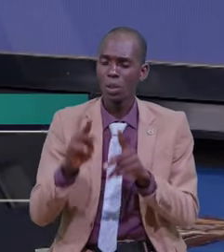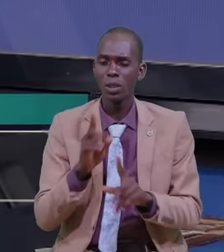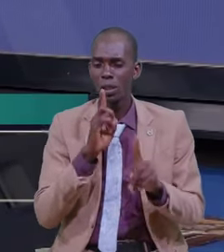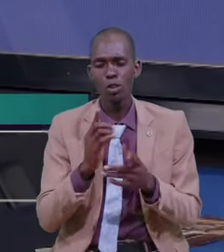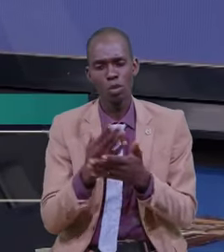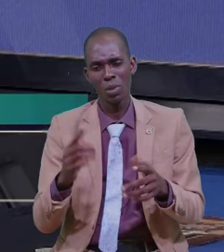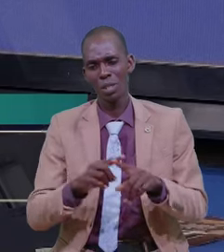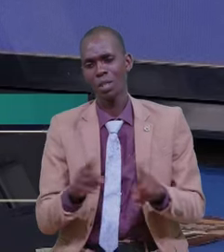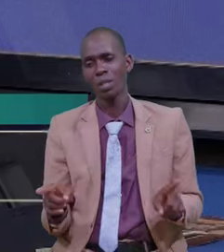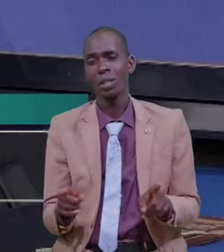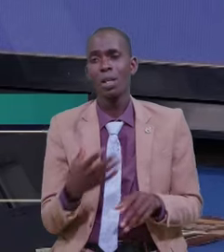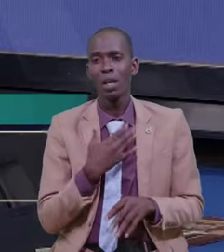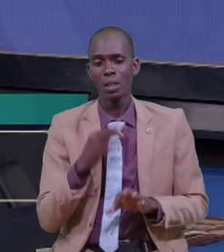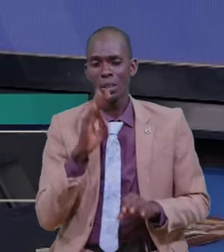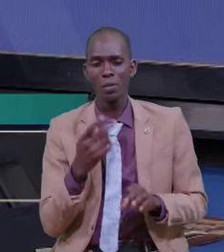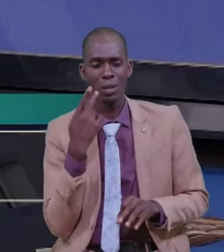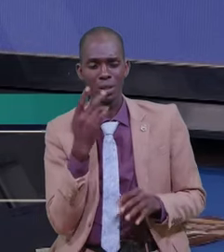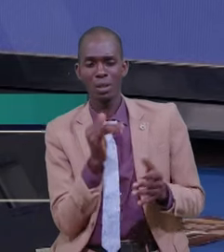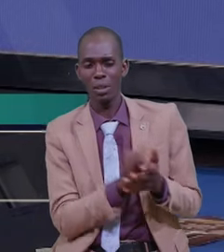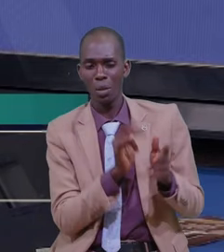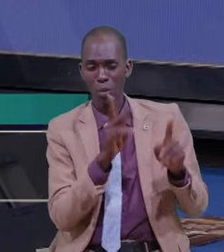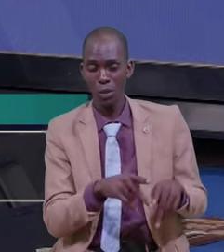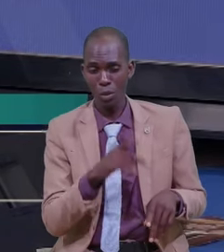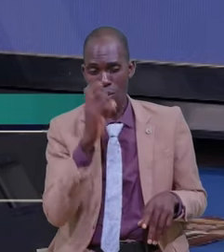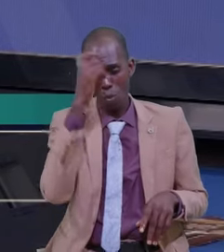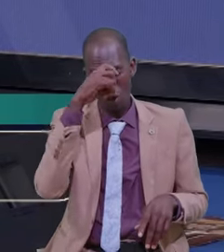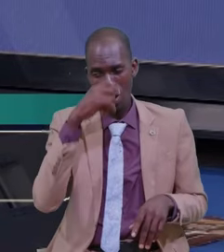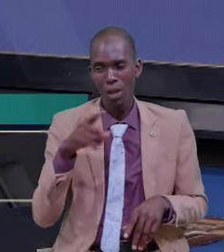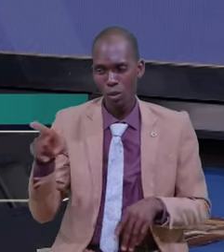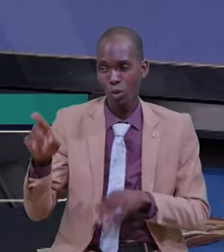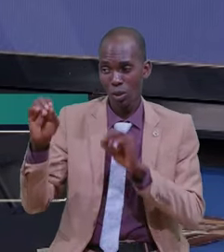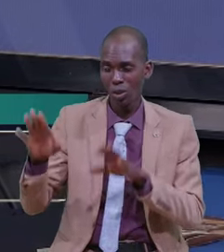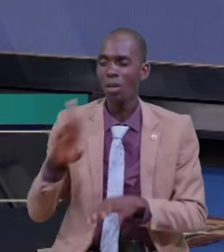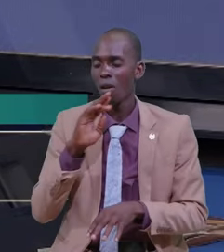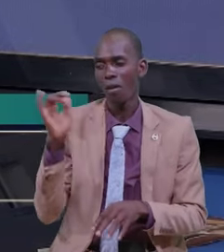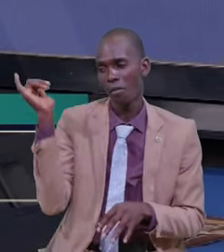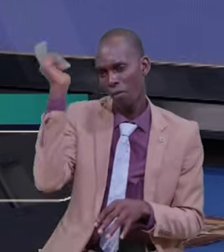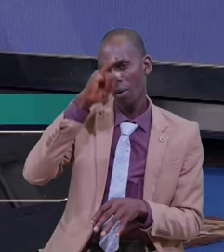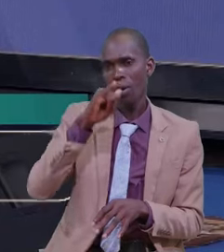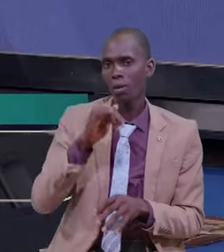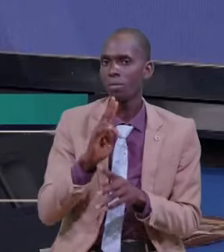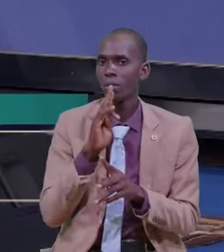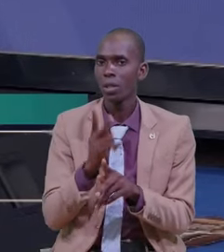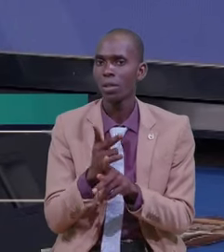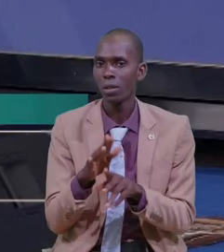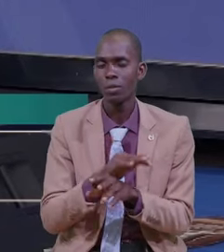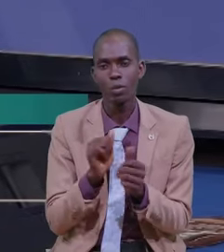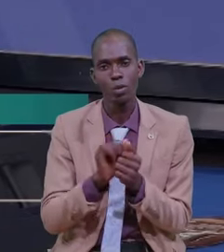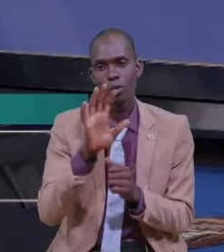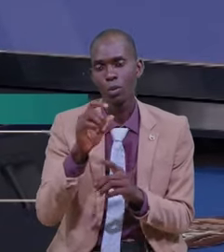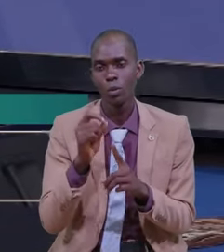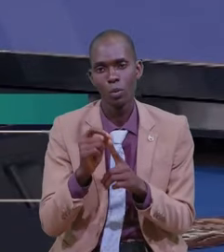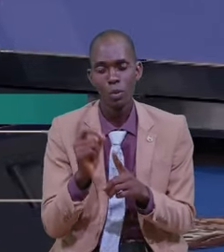count him wise, then I'll count you foolish. Mind your words. The words you say,